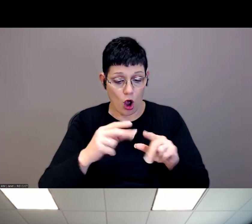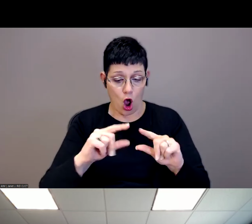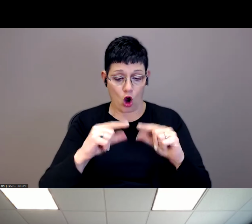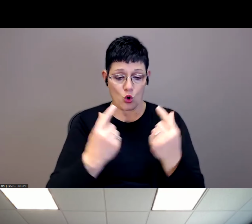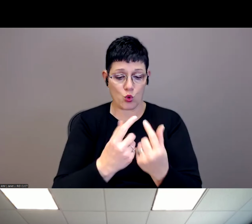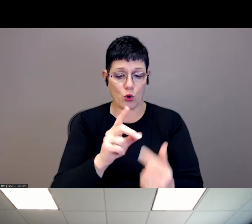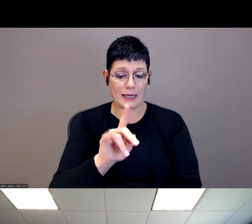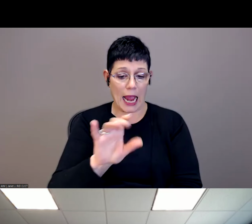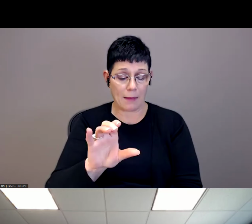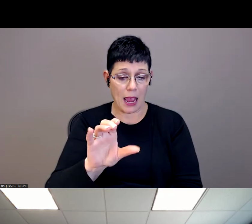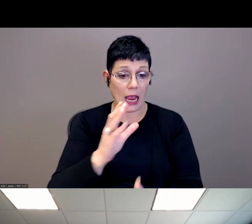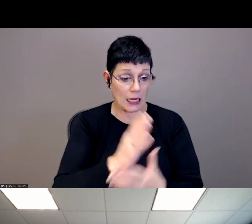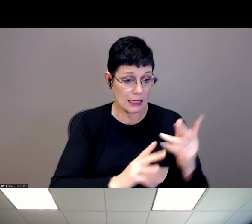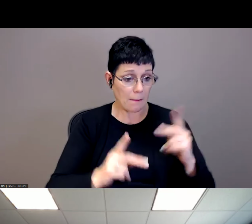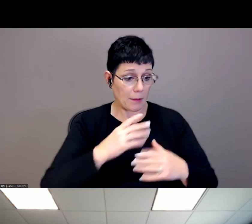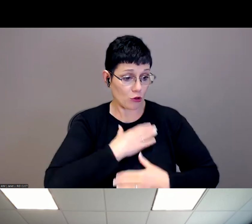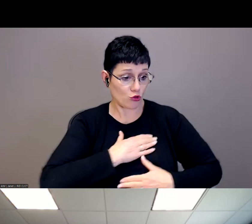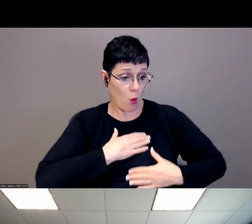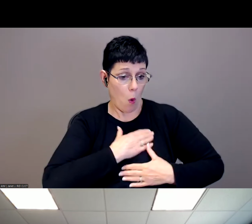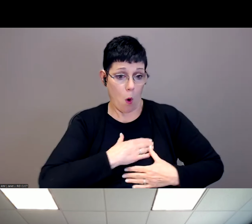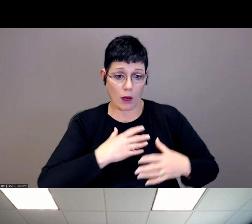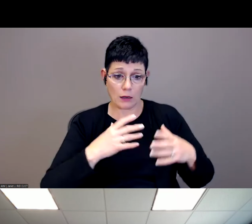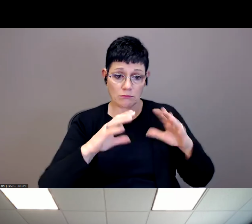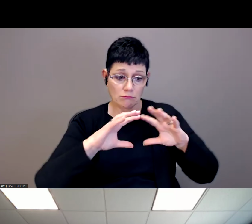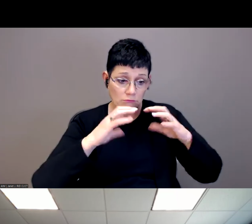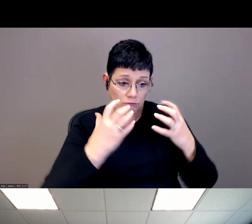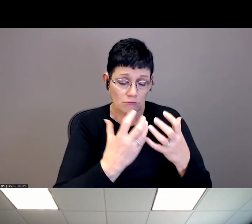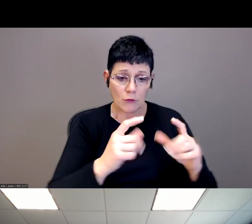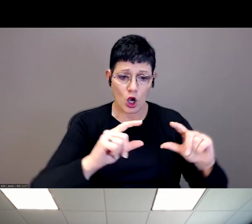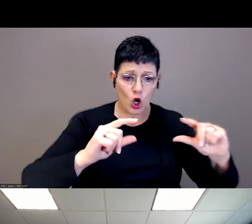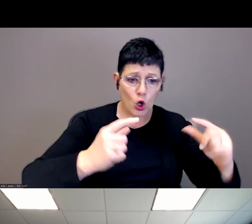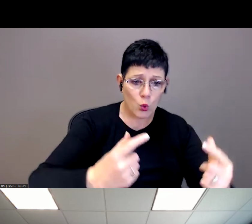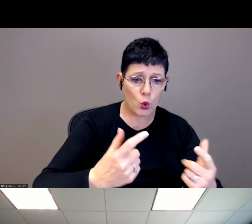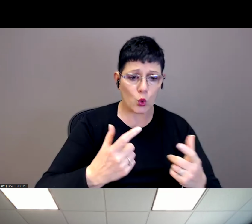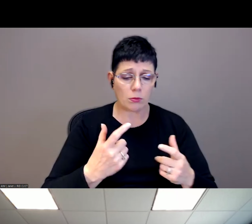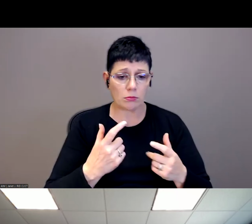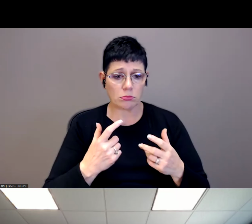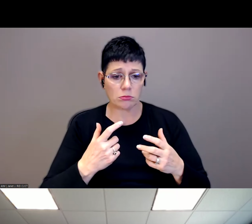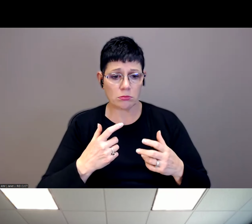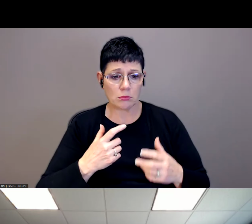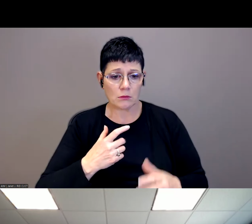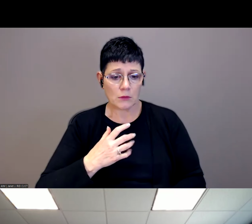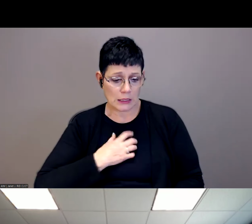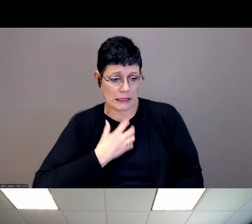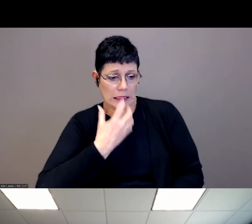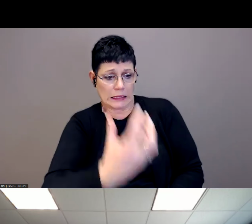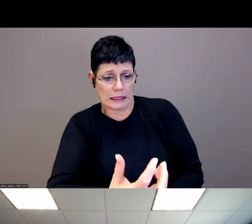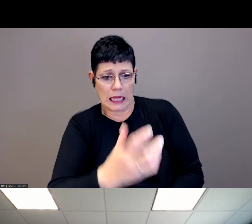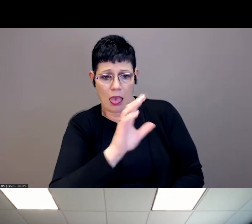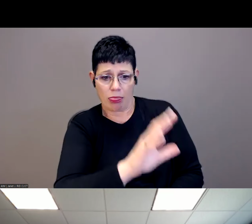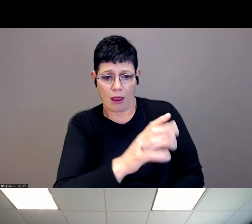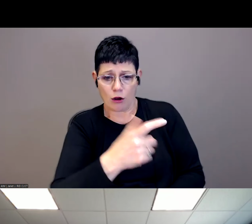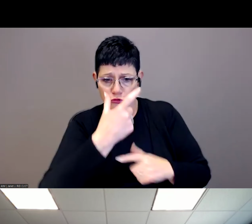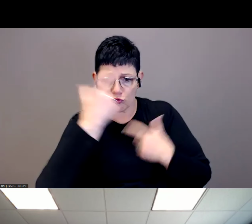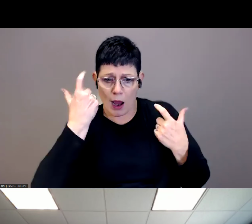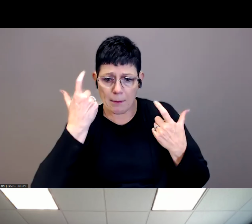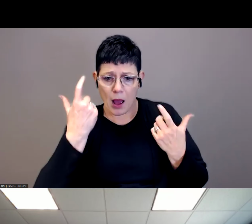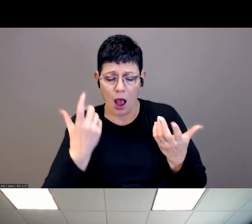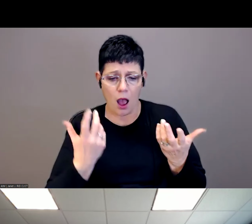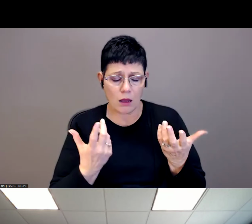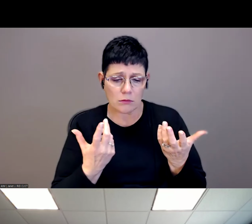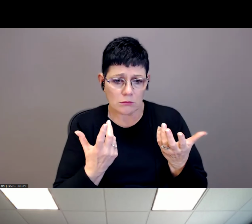Some people like being in, tricking their trauma or pimping their pain. And so it's not